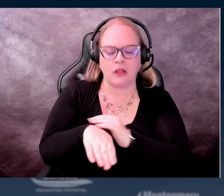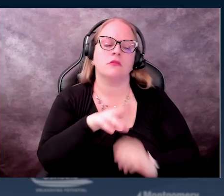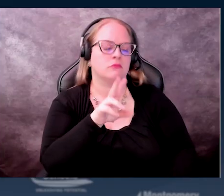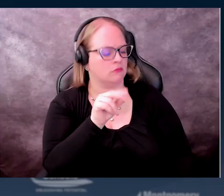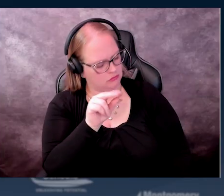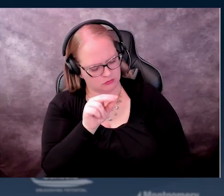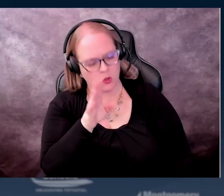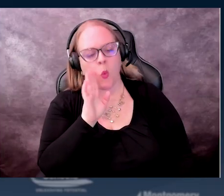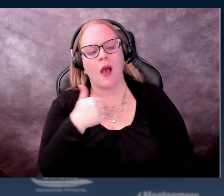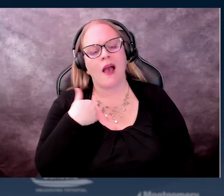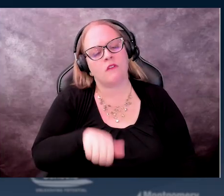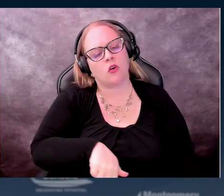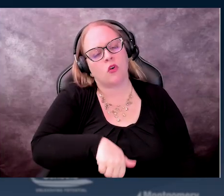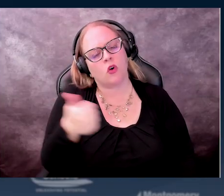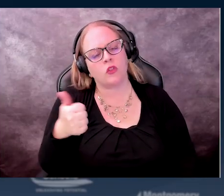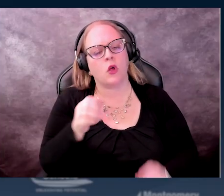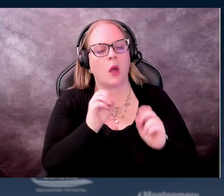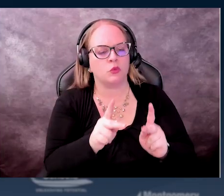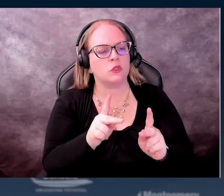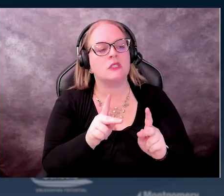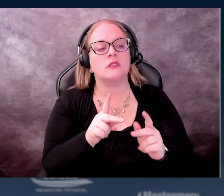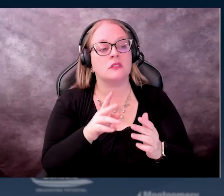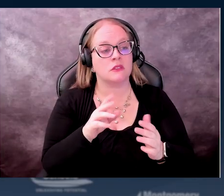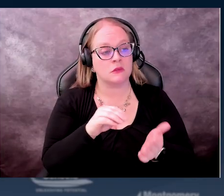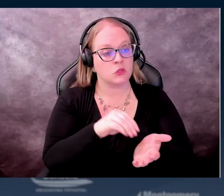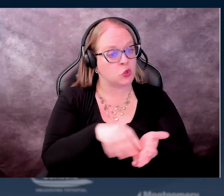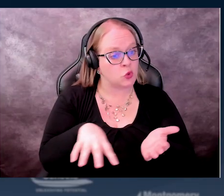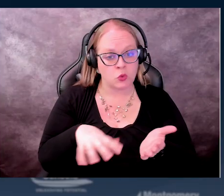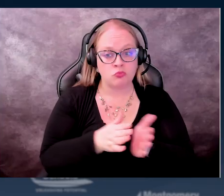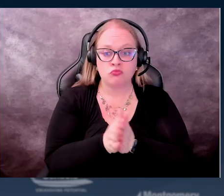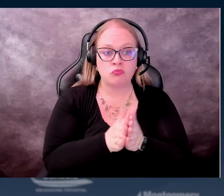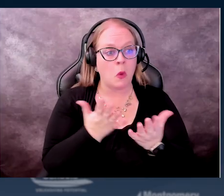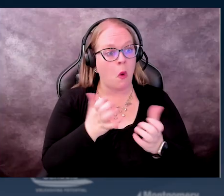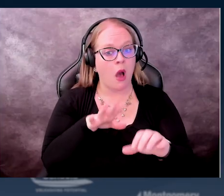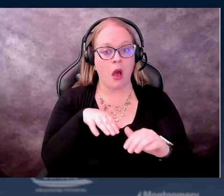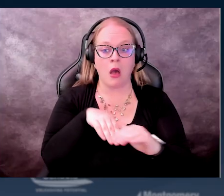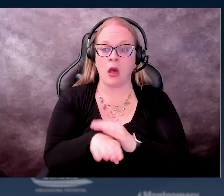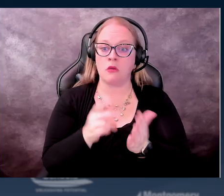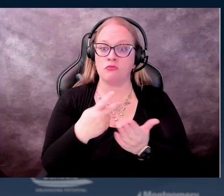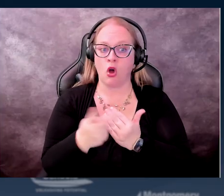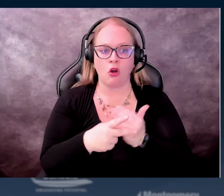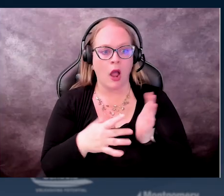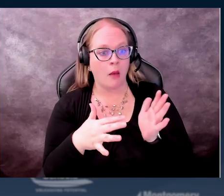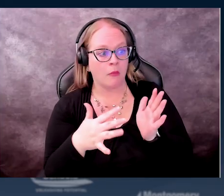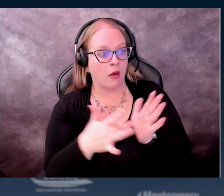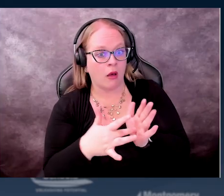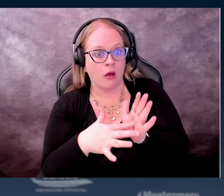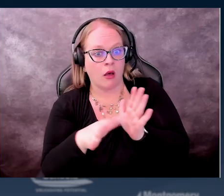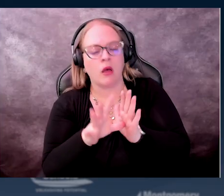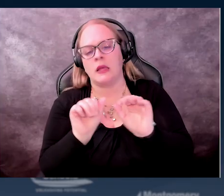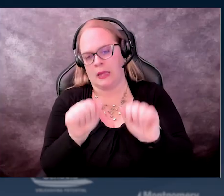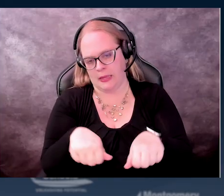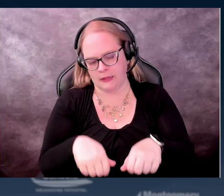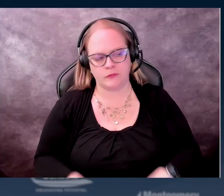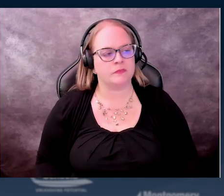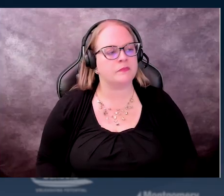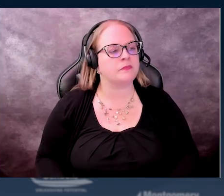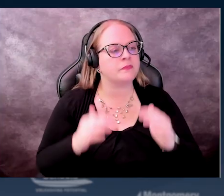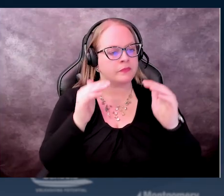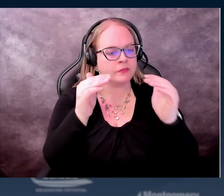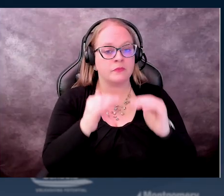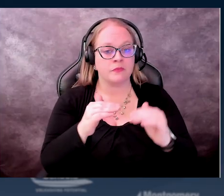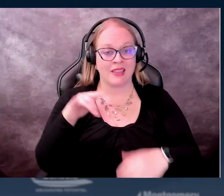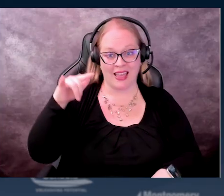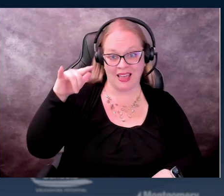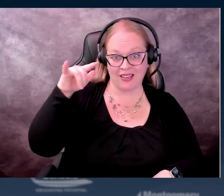9. Will aviation at Magruder High School be available as a regional program? Yes, the